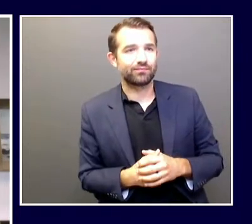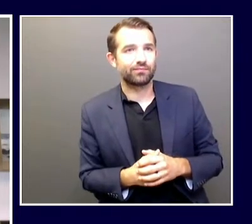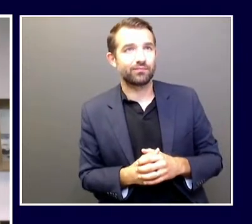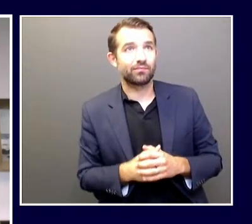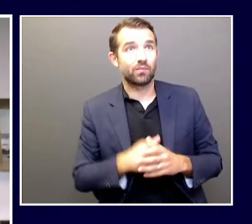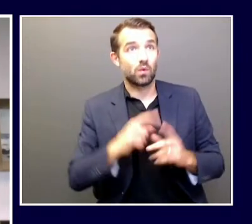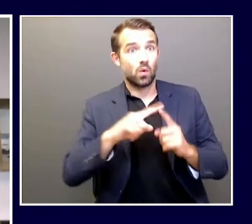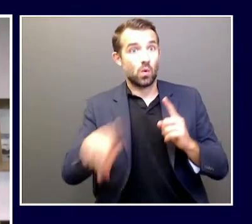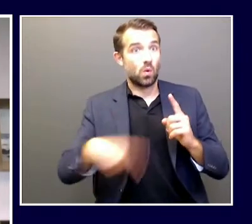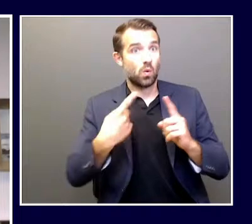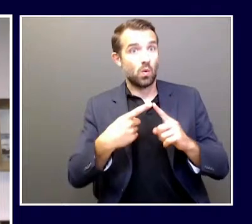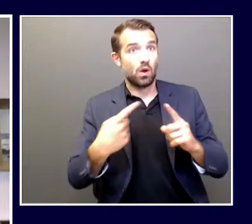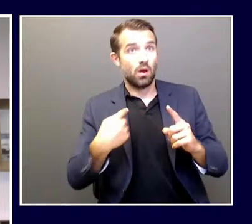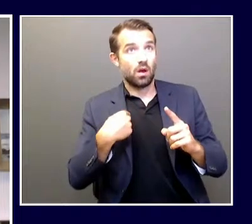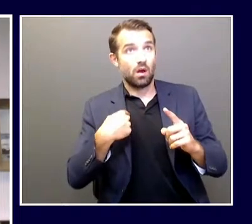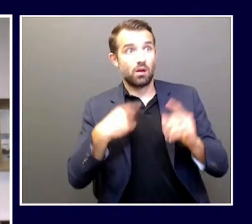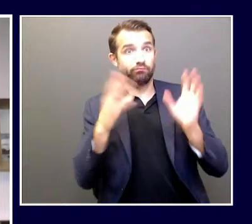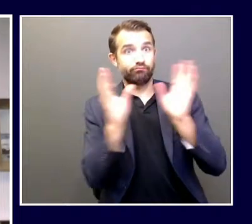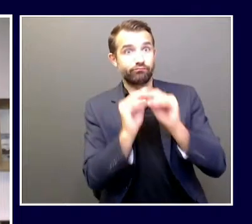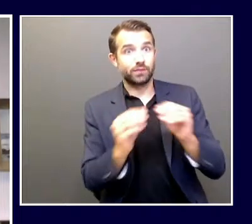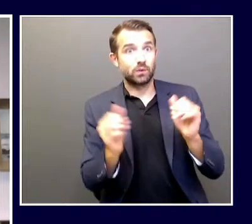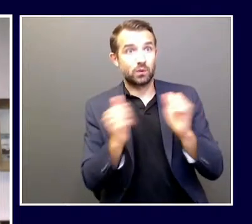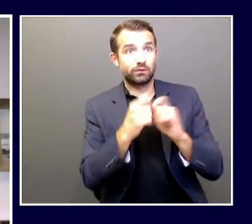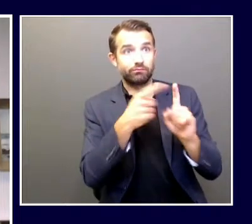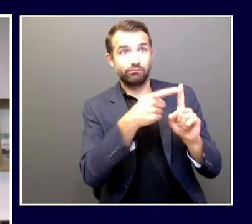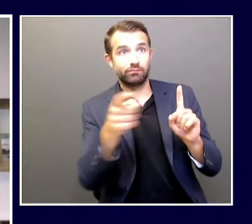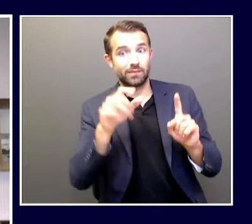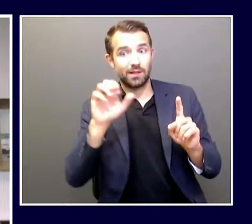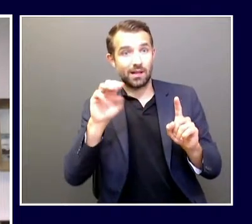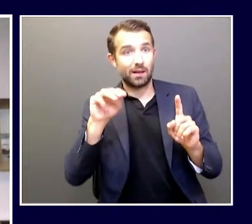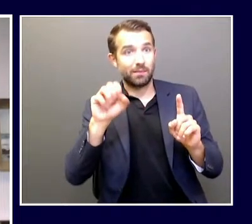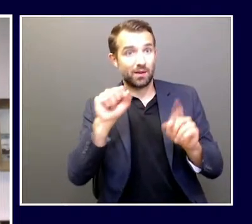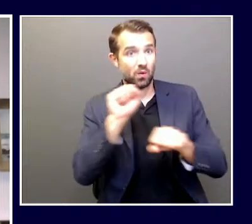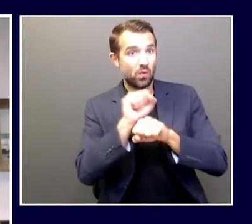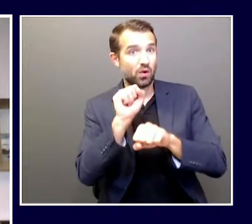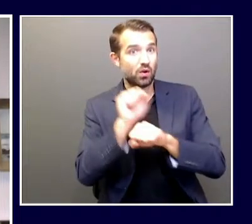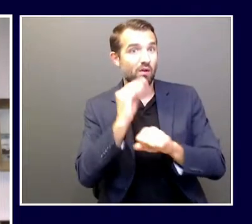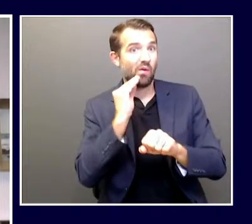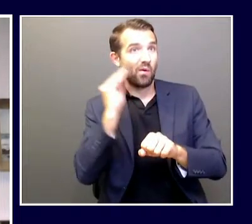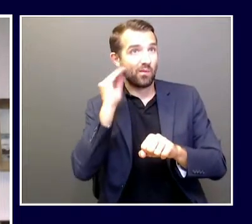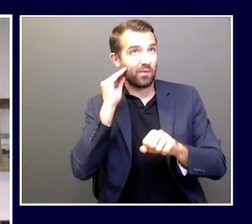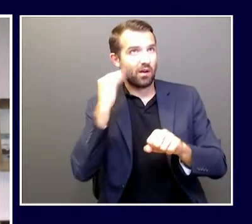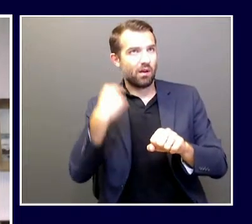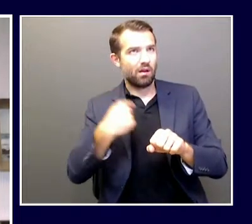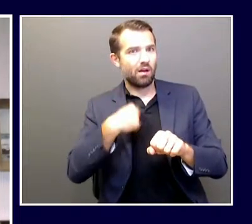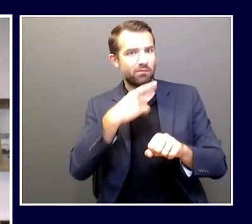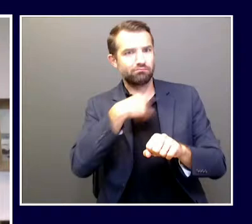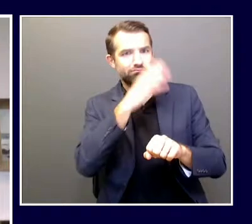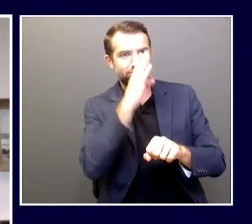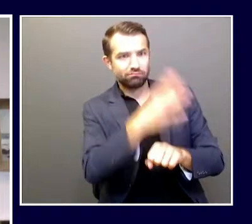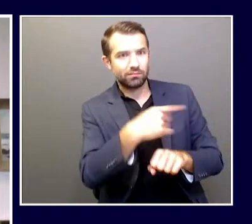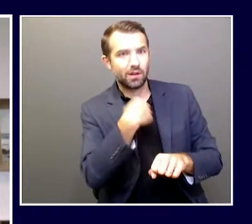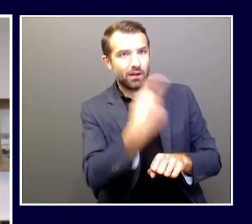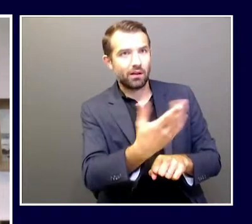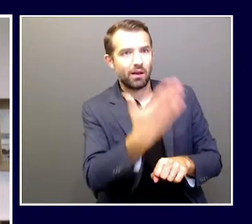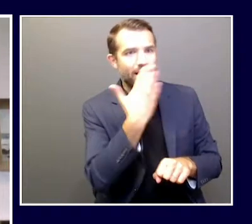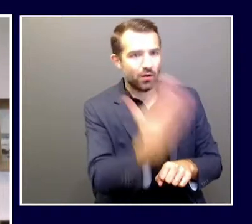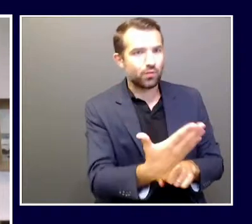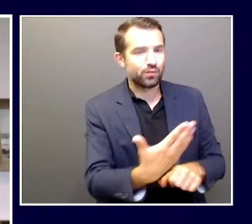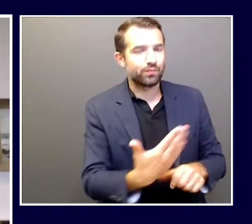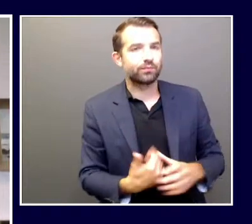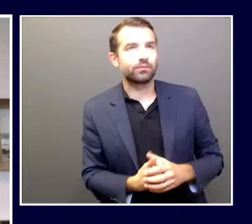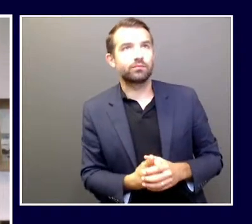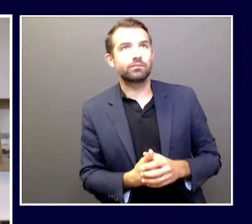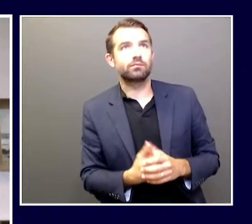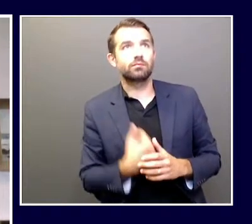meeting yesterday. Frankly, I was disappointed that the EMS board chose not to fully align with